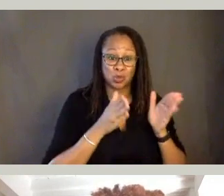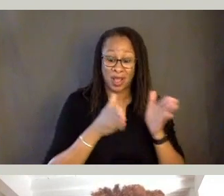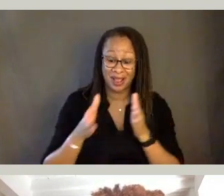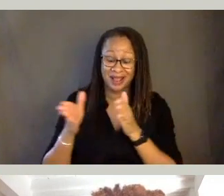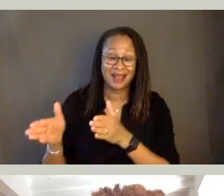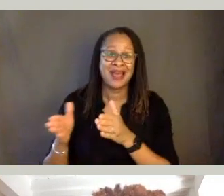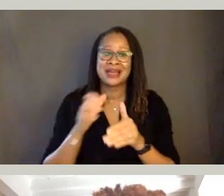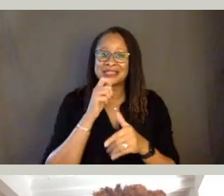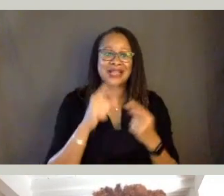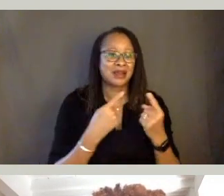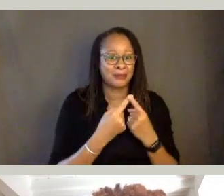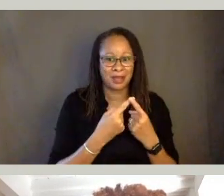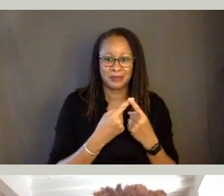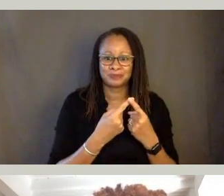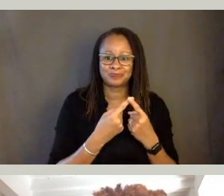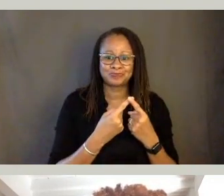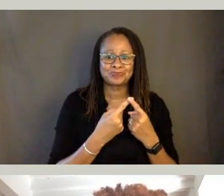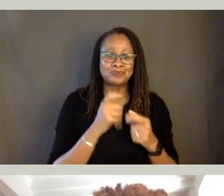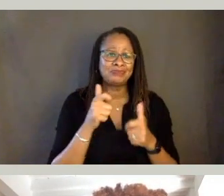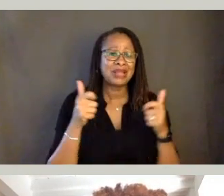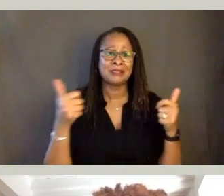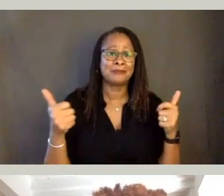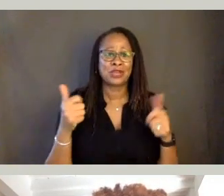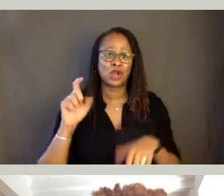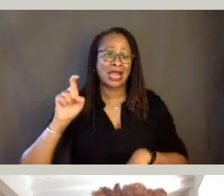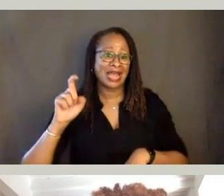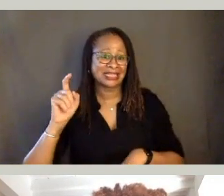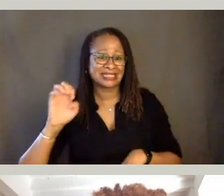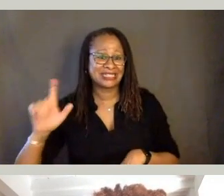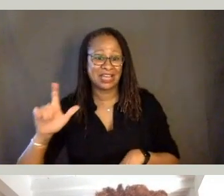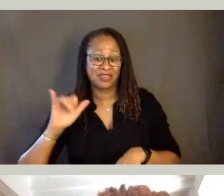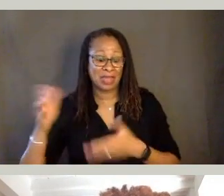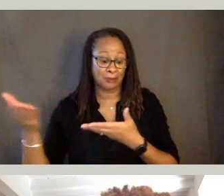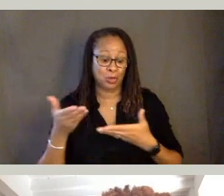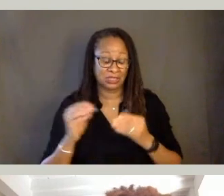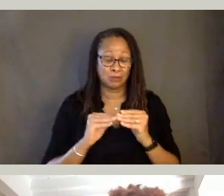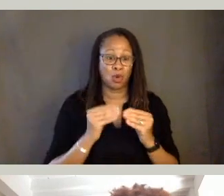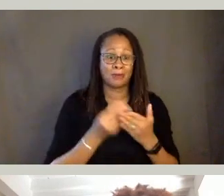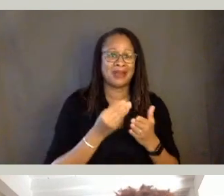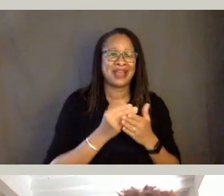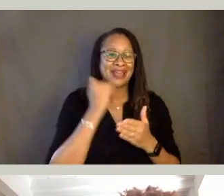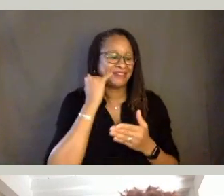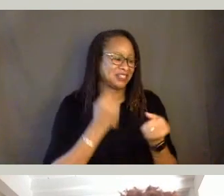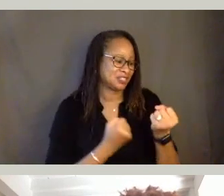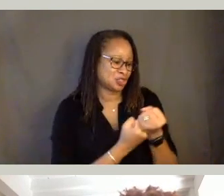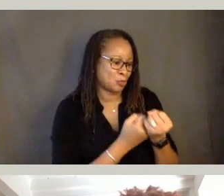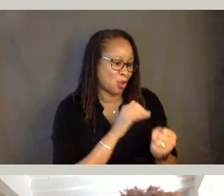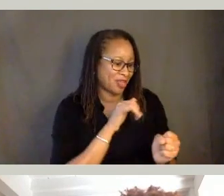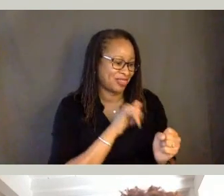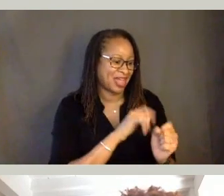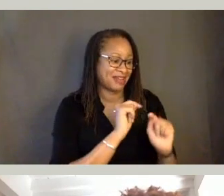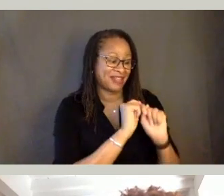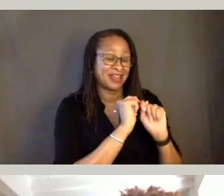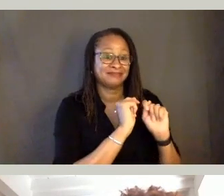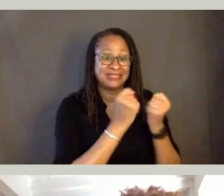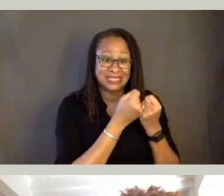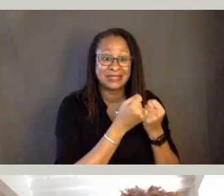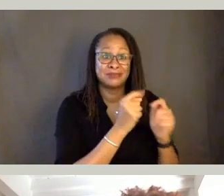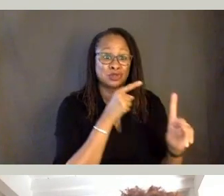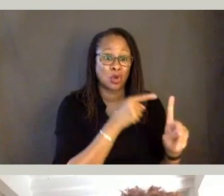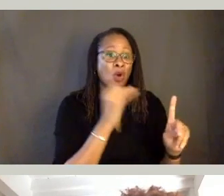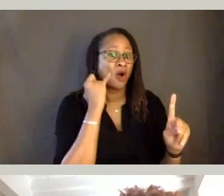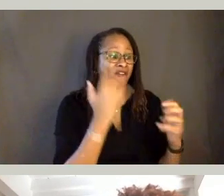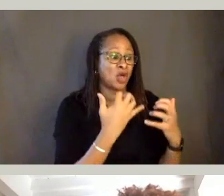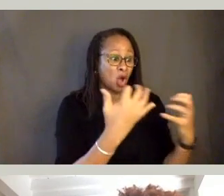just about the bigger X deal that brings in more money, if that's not what serves that film team's goal of how of the audience they